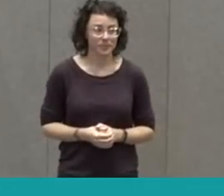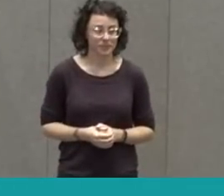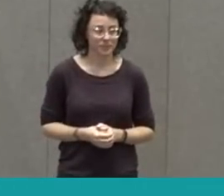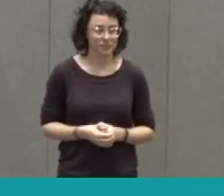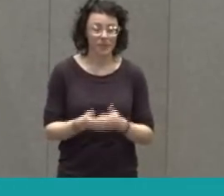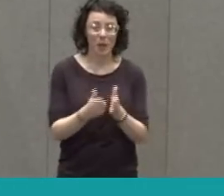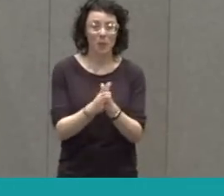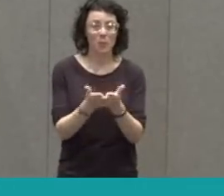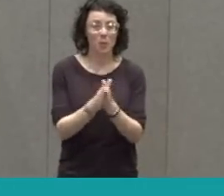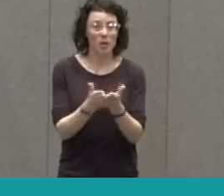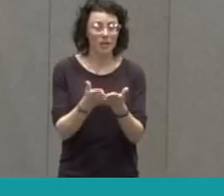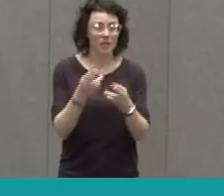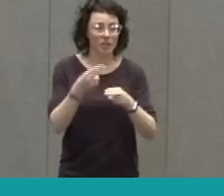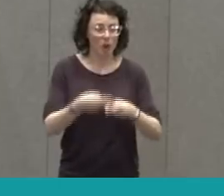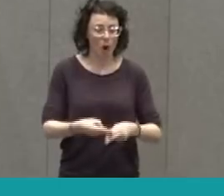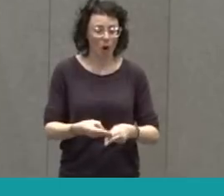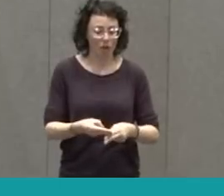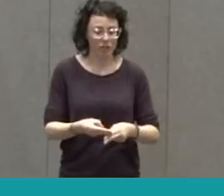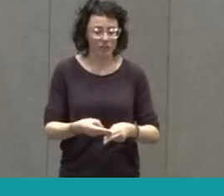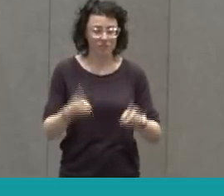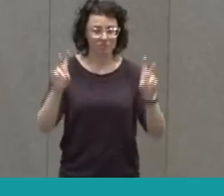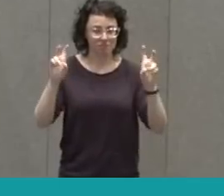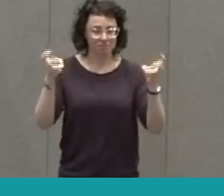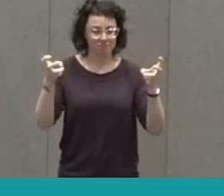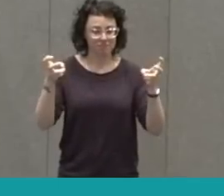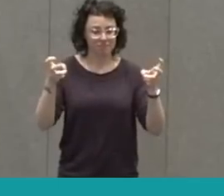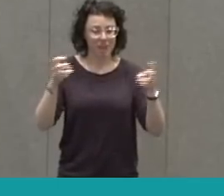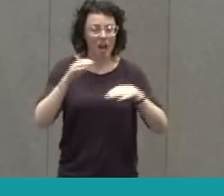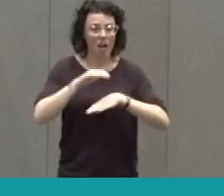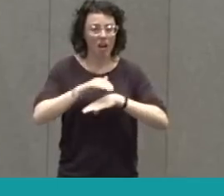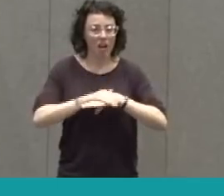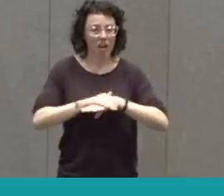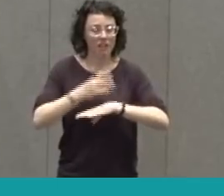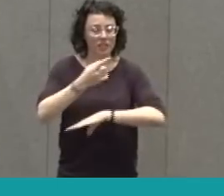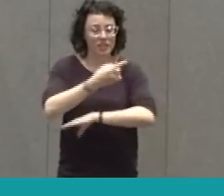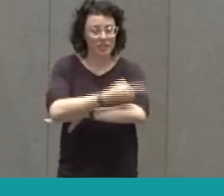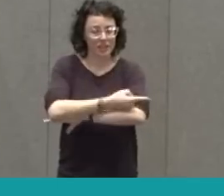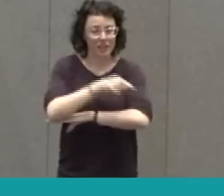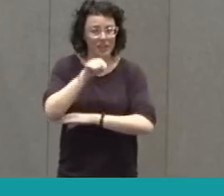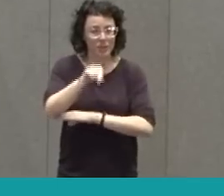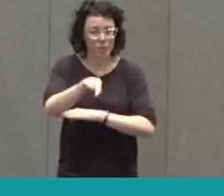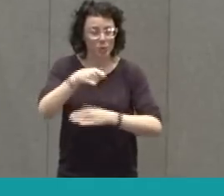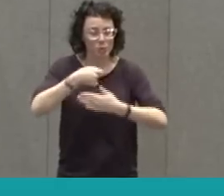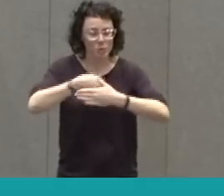a book called On the Day You Were Born by Deborah Frayer.